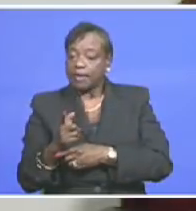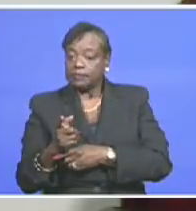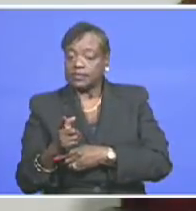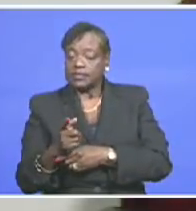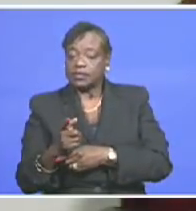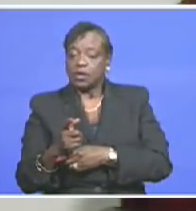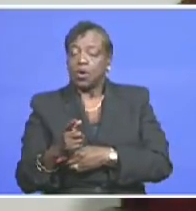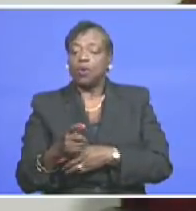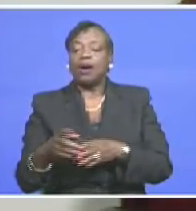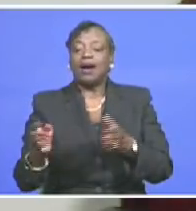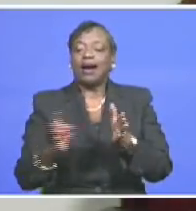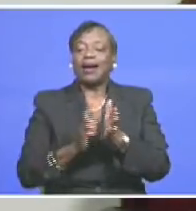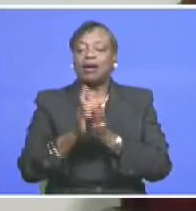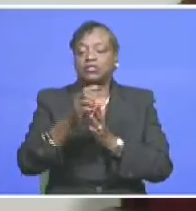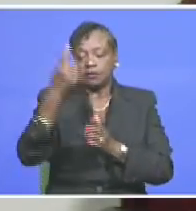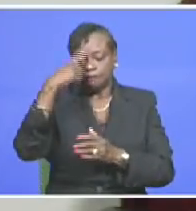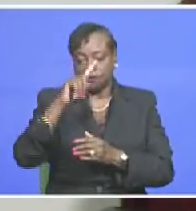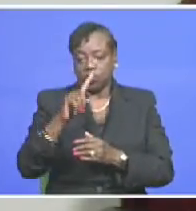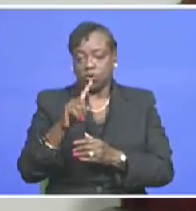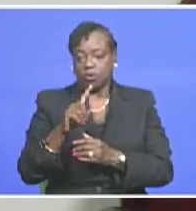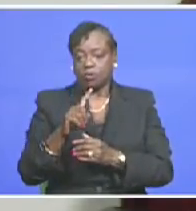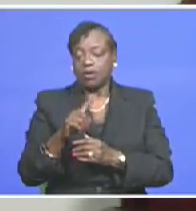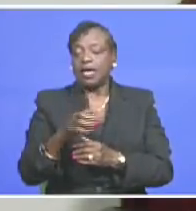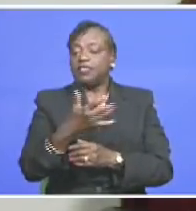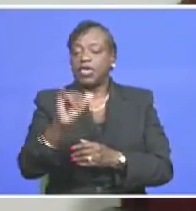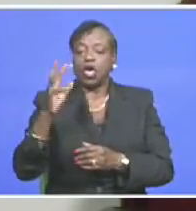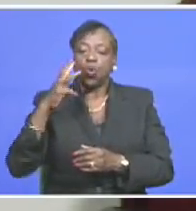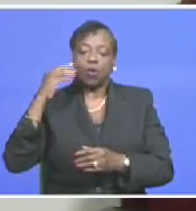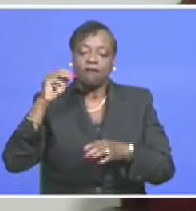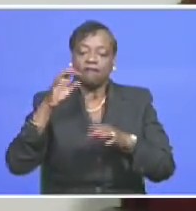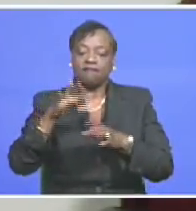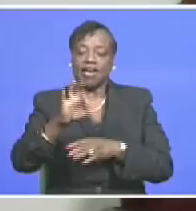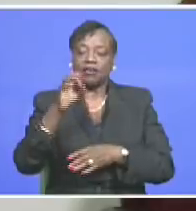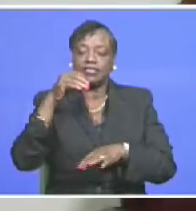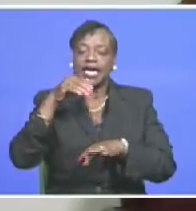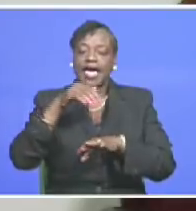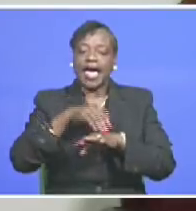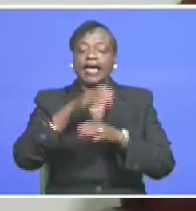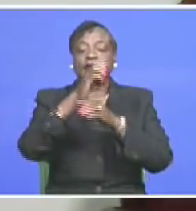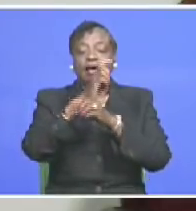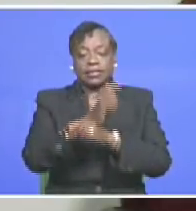documents that they were looking for were found at customs. So everything has been verified.